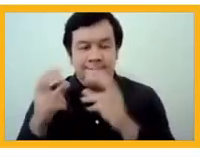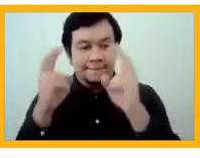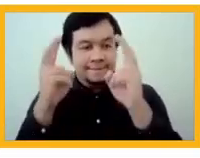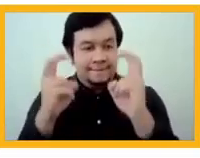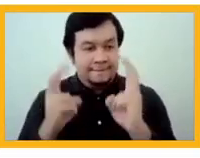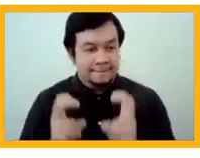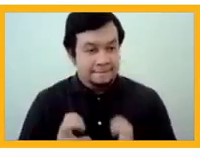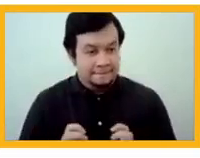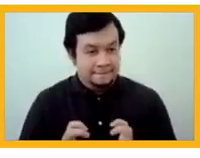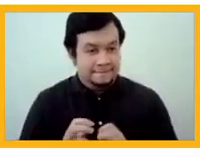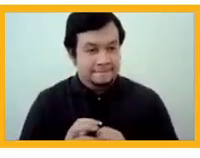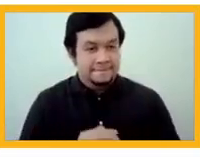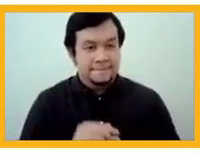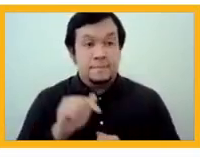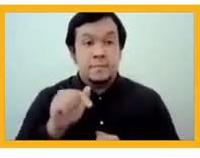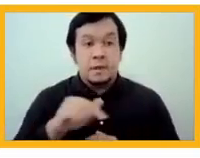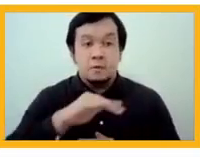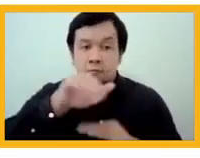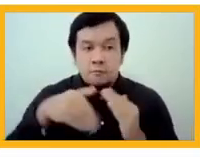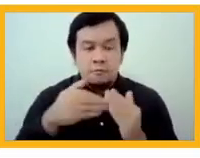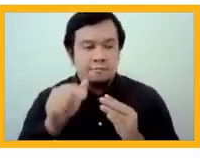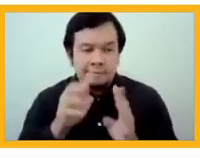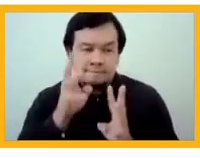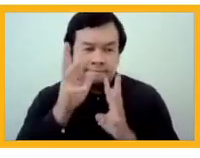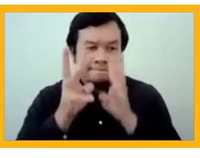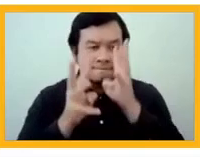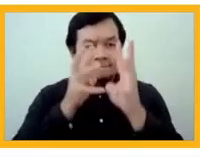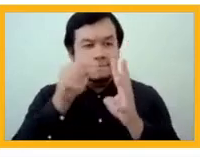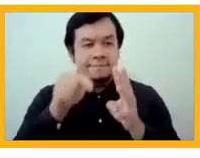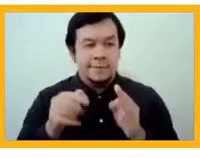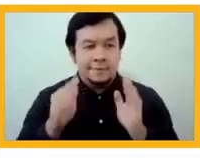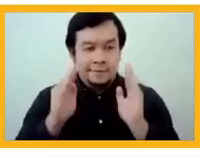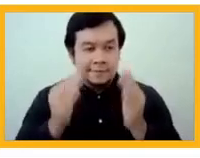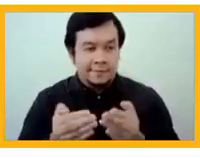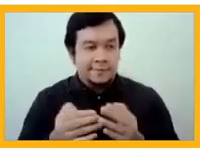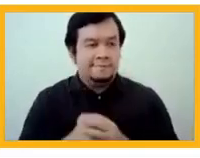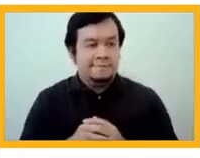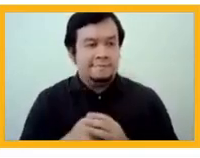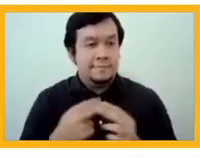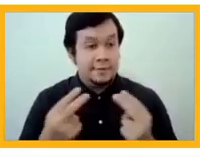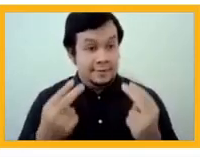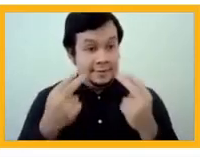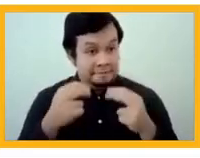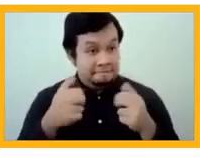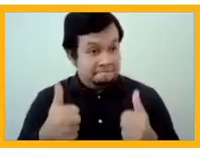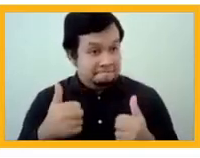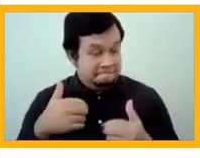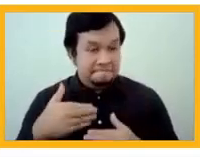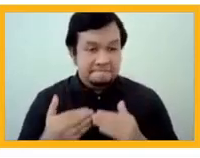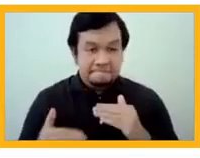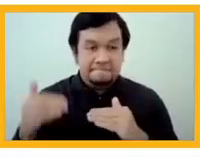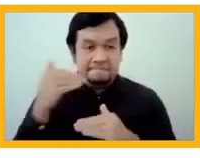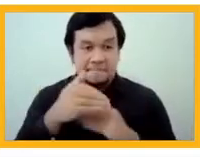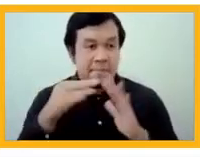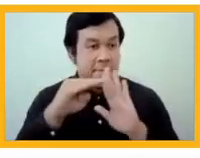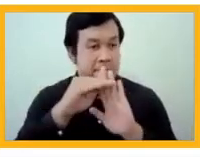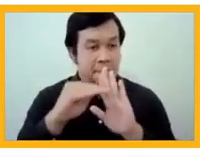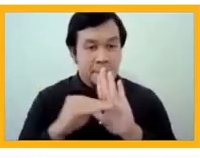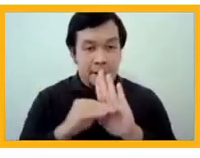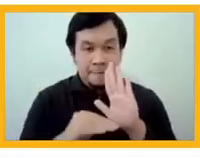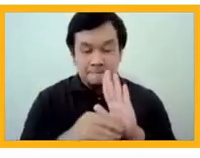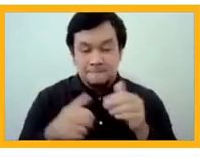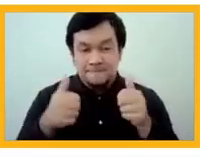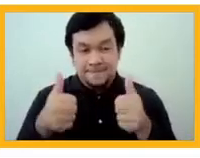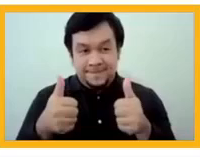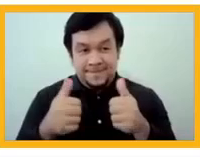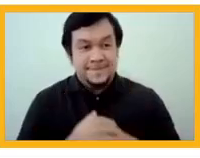very interesting program ahead of us. So let's now get right into it and listen to our first keynote speaker. I